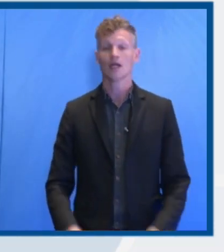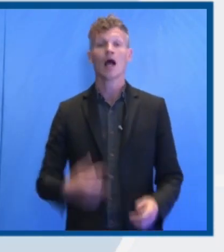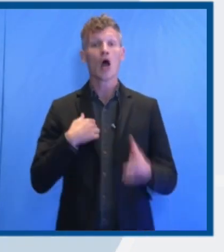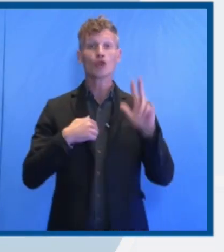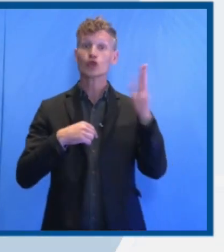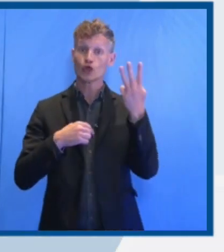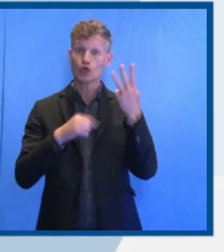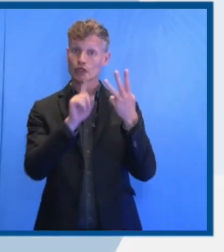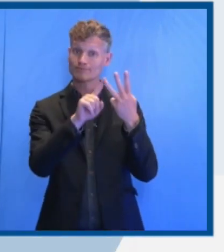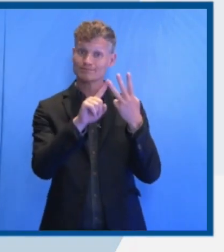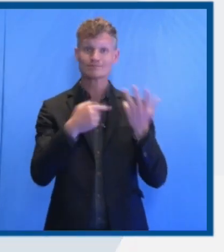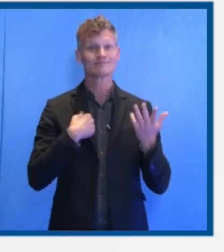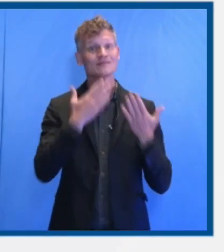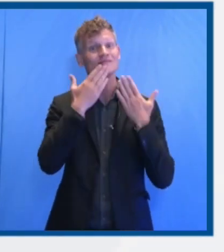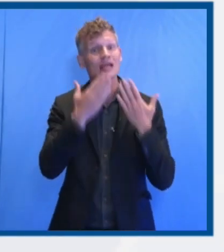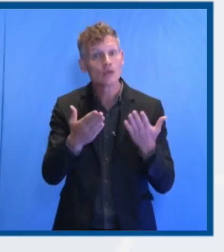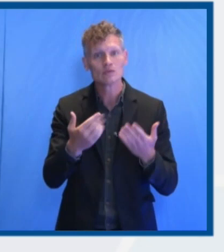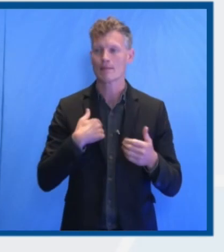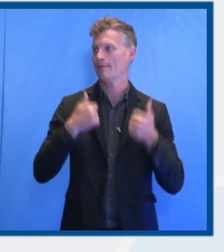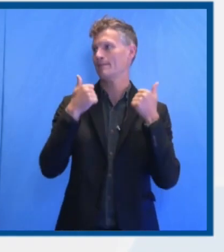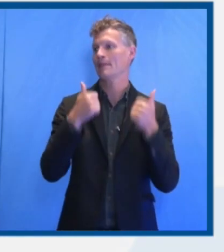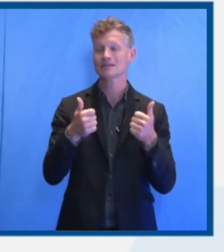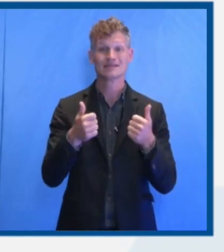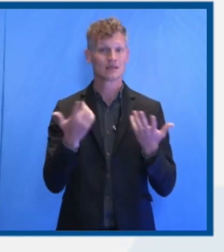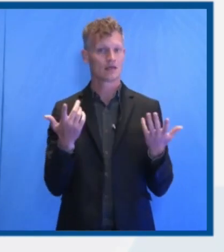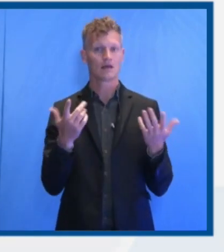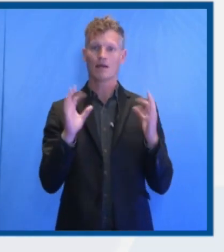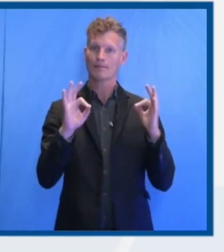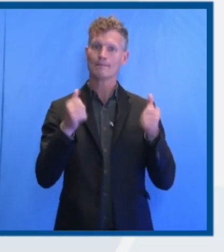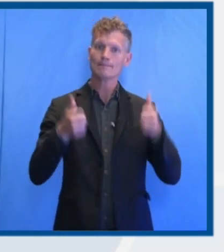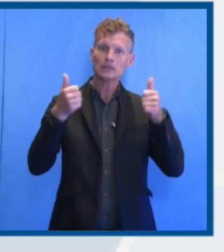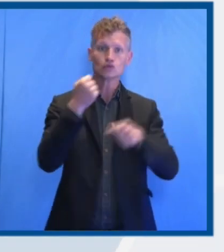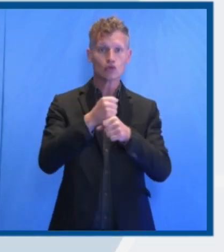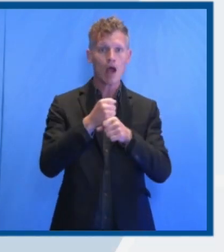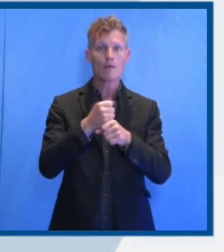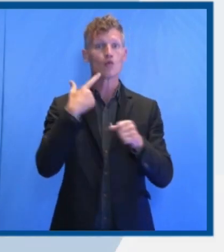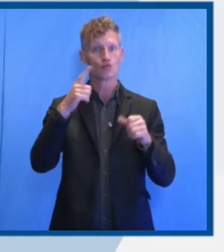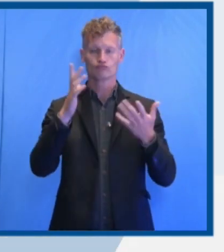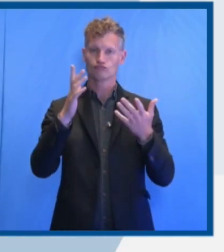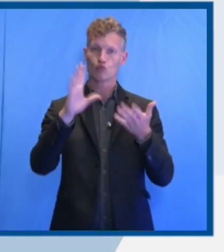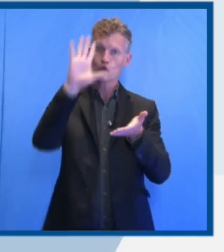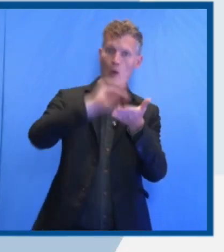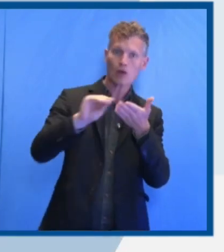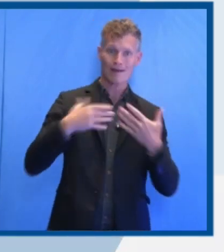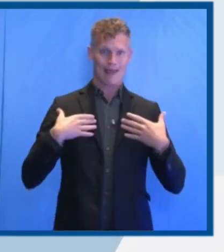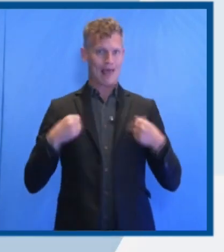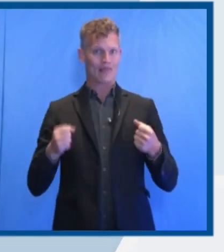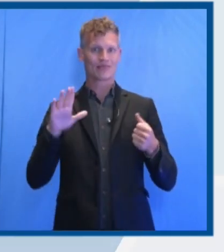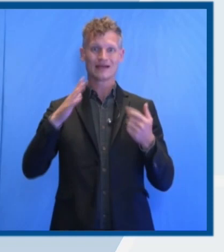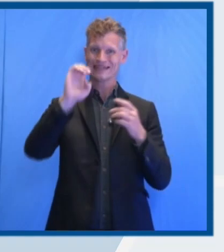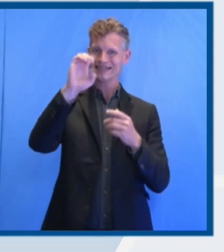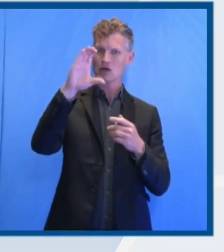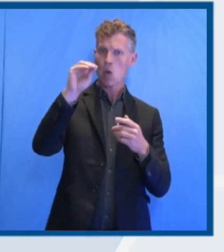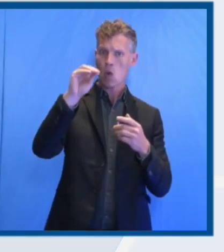to do a better, and I would say countries need to do a better job at reporting on the health of their